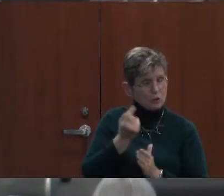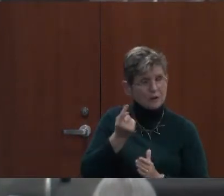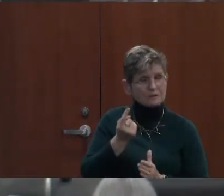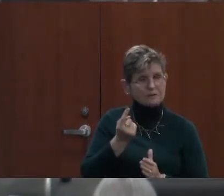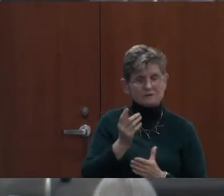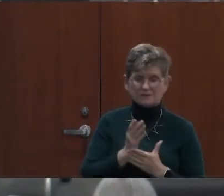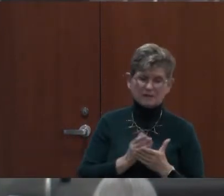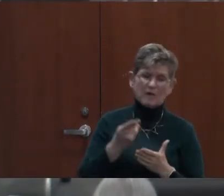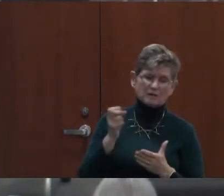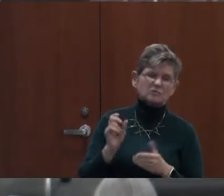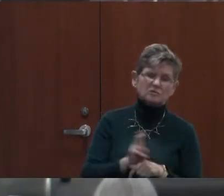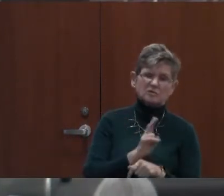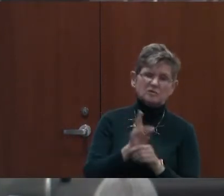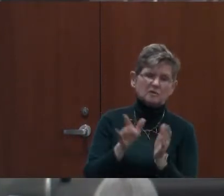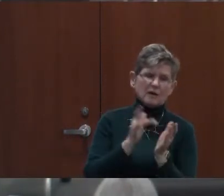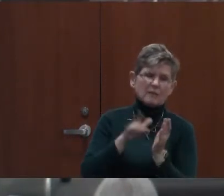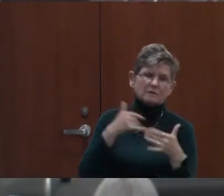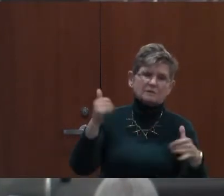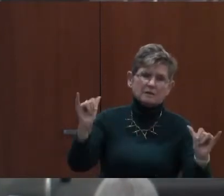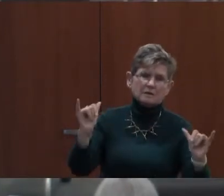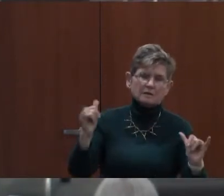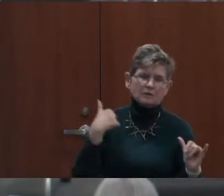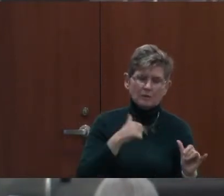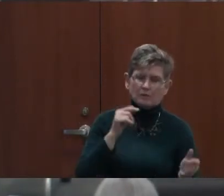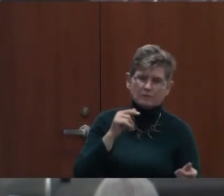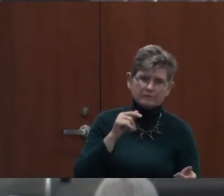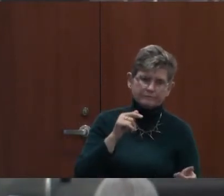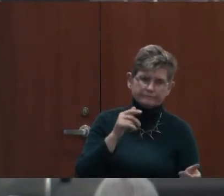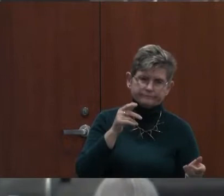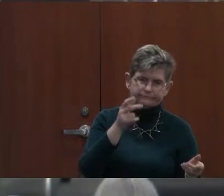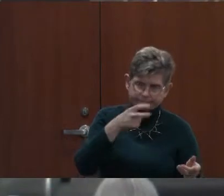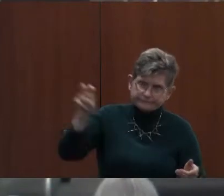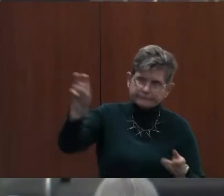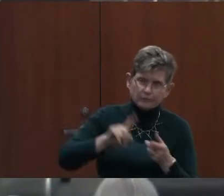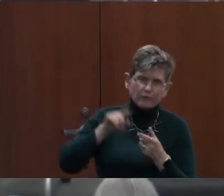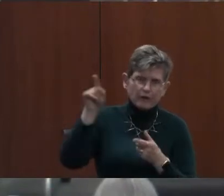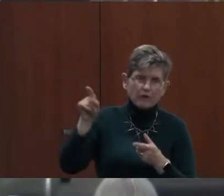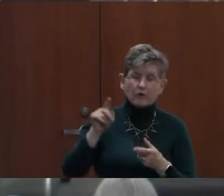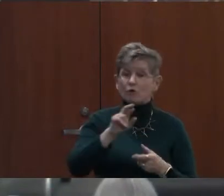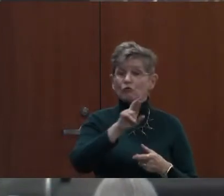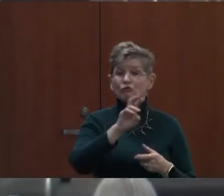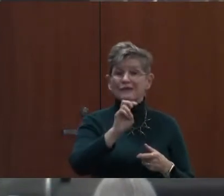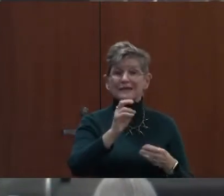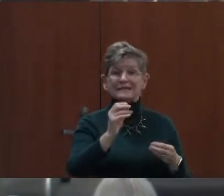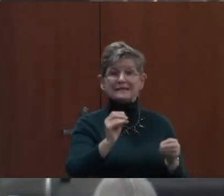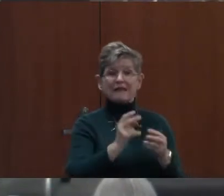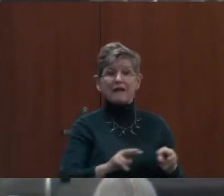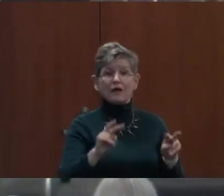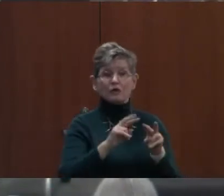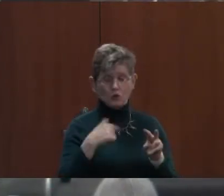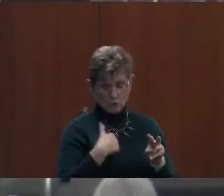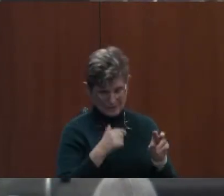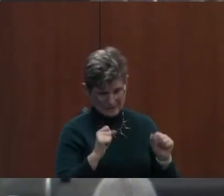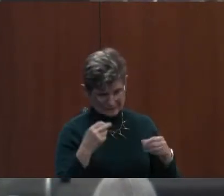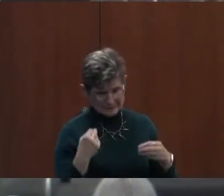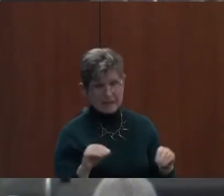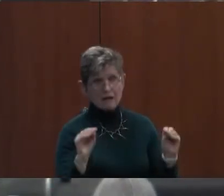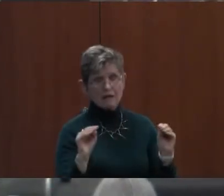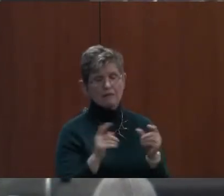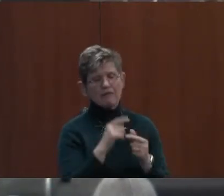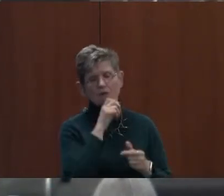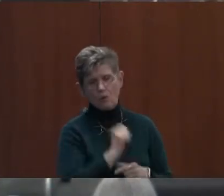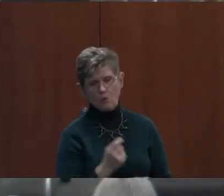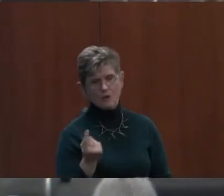some of the high schools use iPads still, so we will use them there. They do bring good resale value, so we can sell the ones. And then the oldest